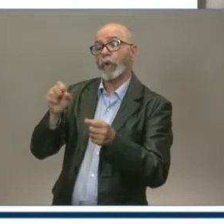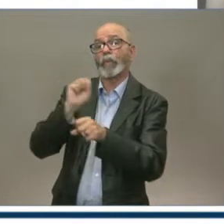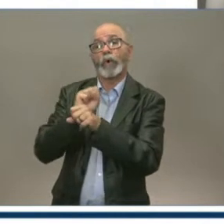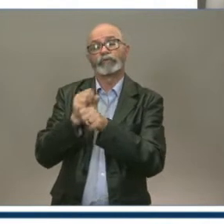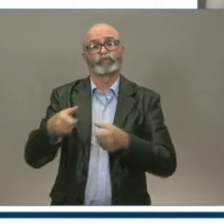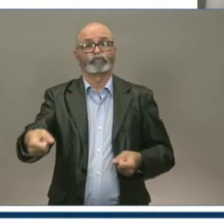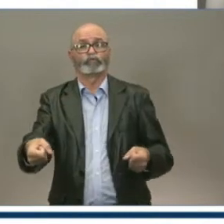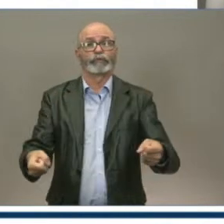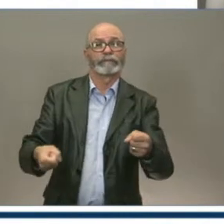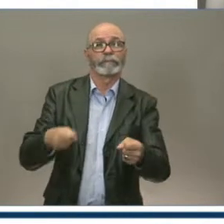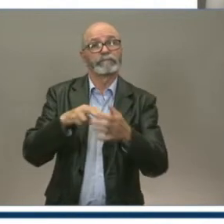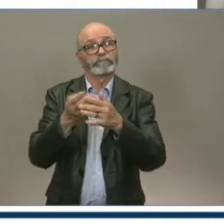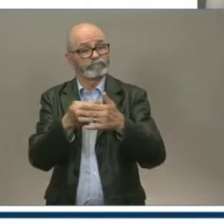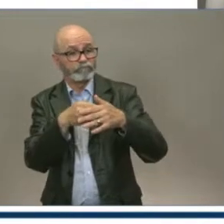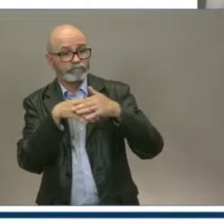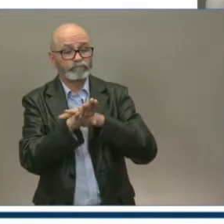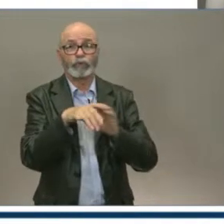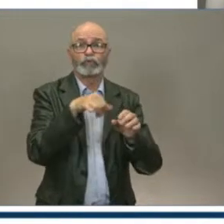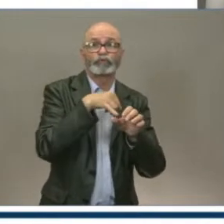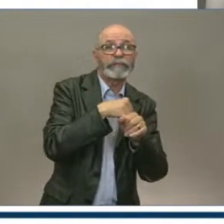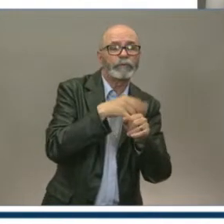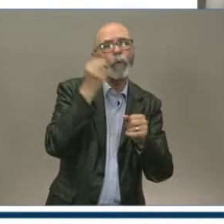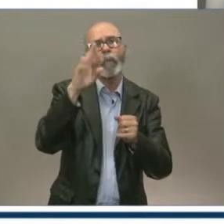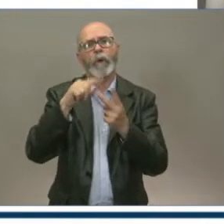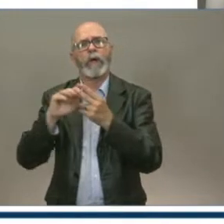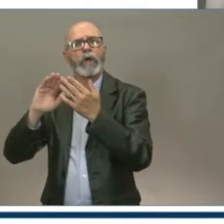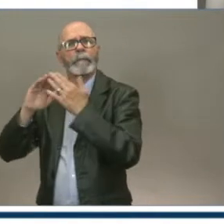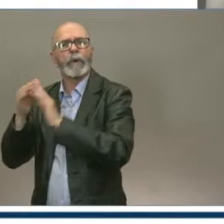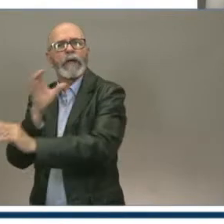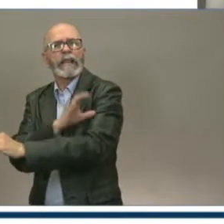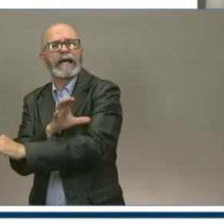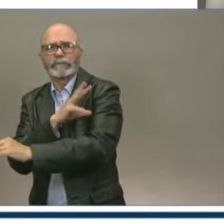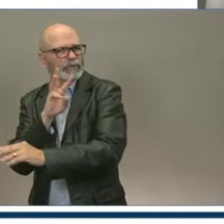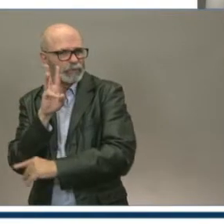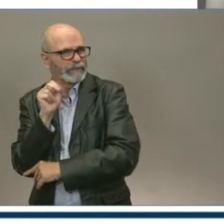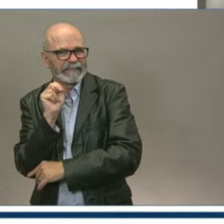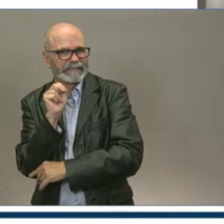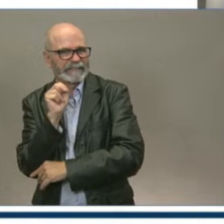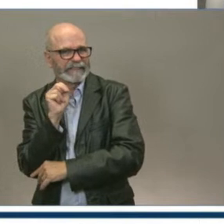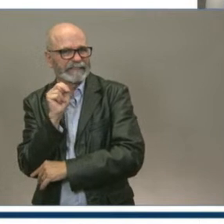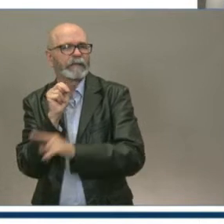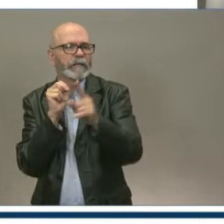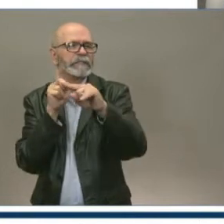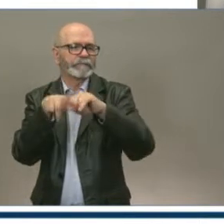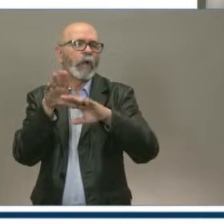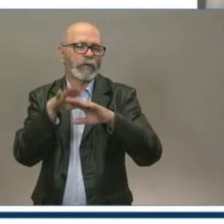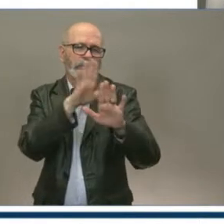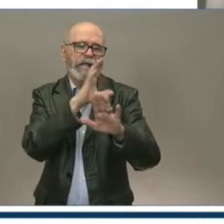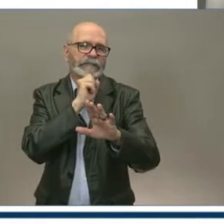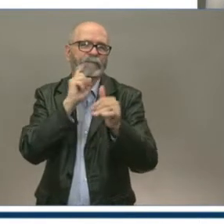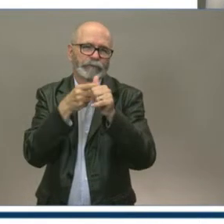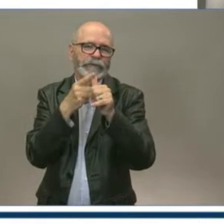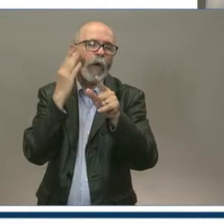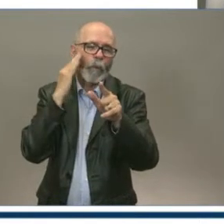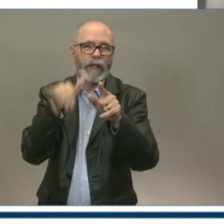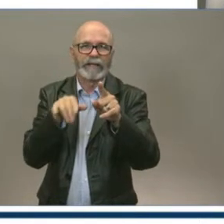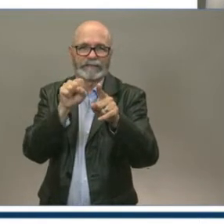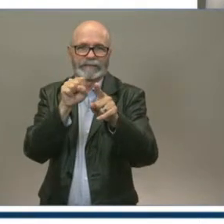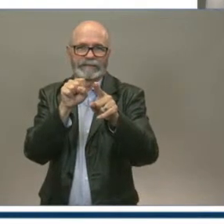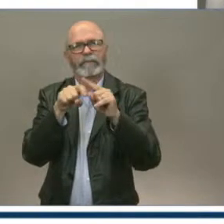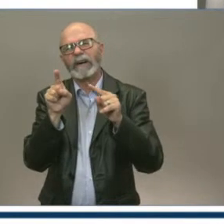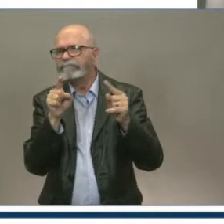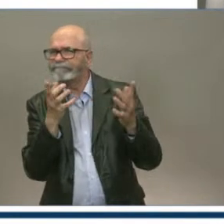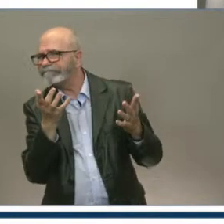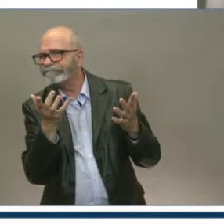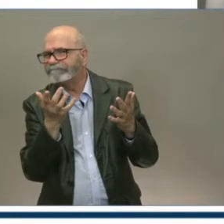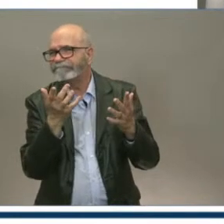community clinics once they'd reached their particular age bracket for the individual truckers. I'm just wondering, was this always